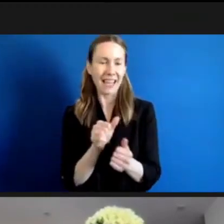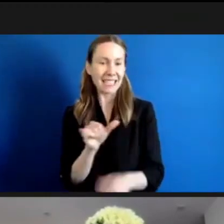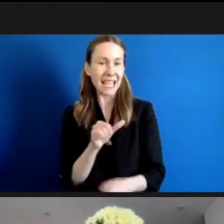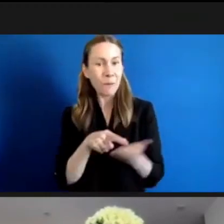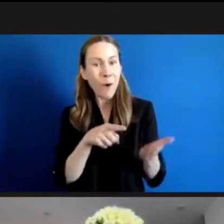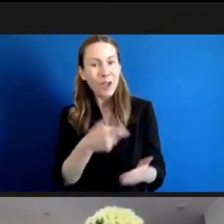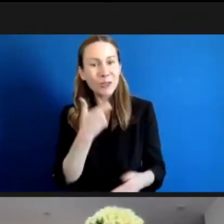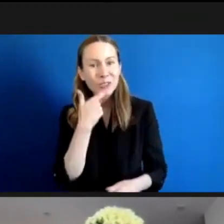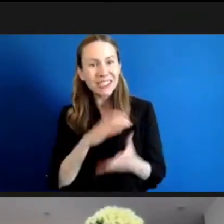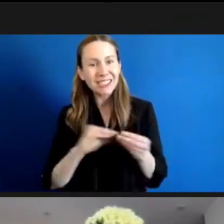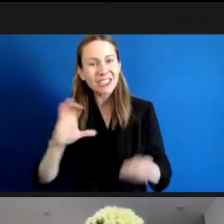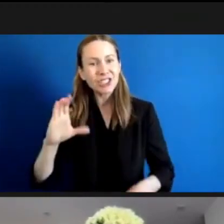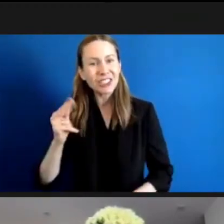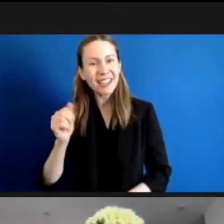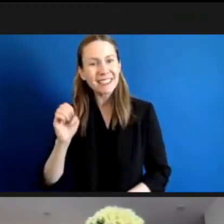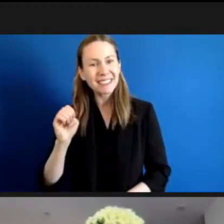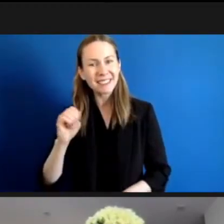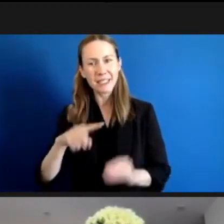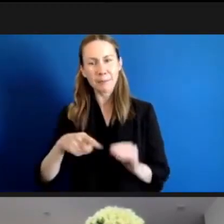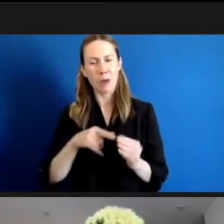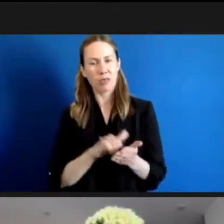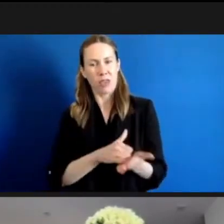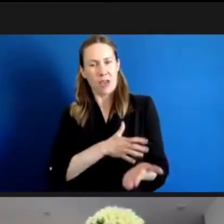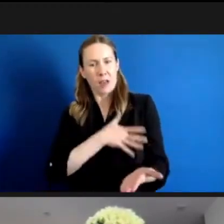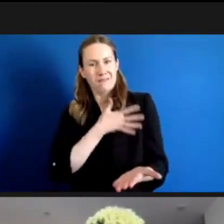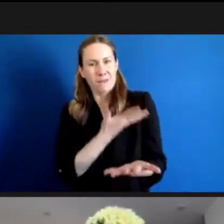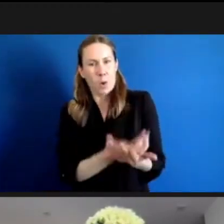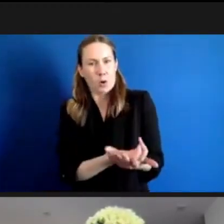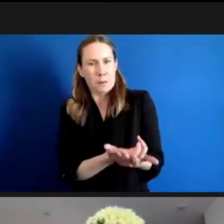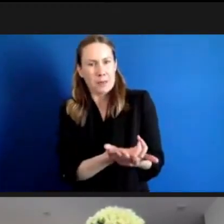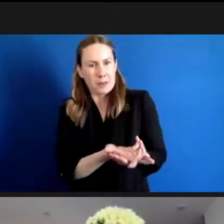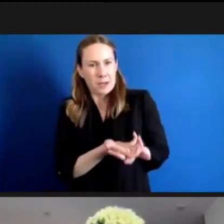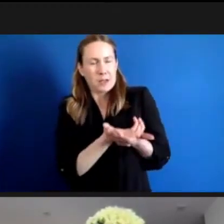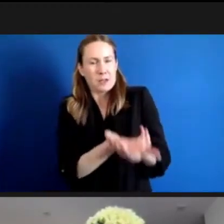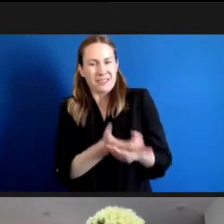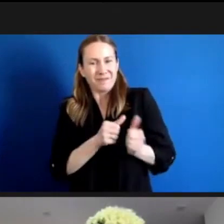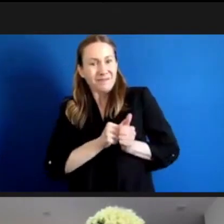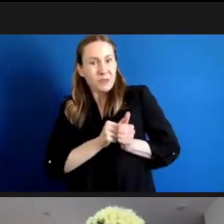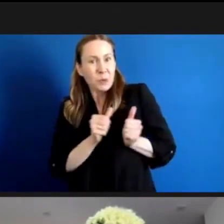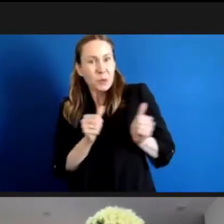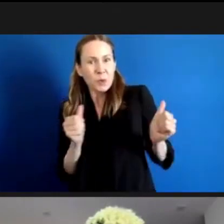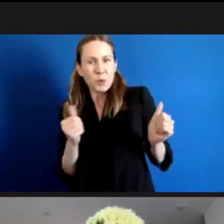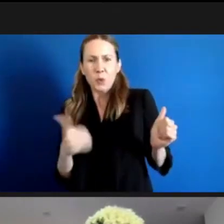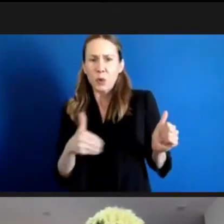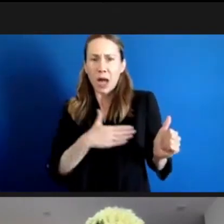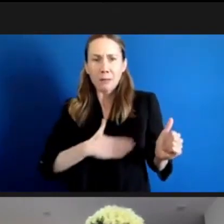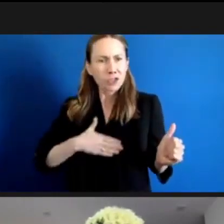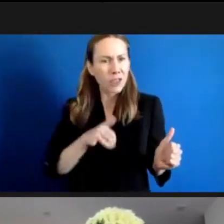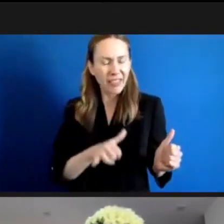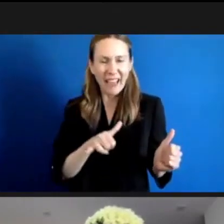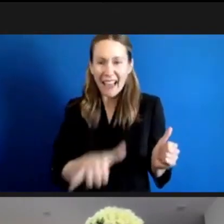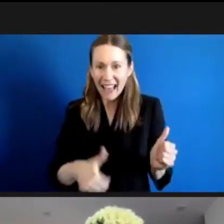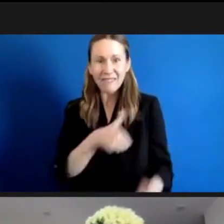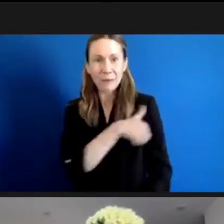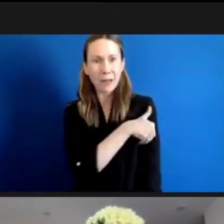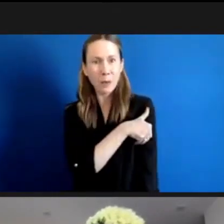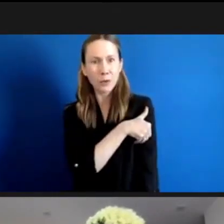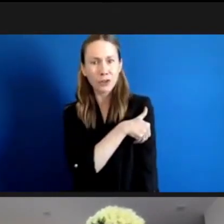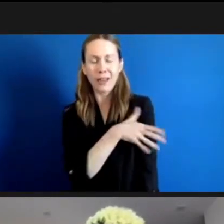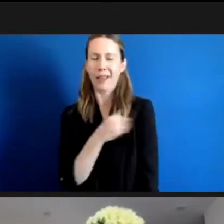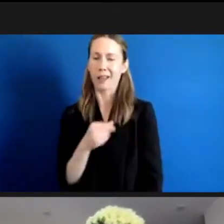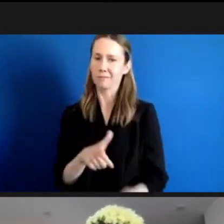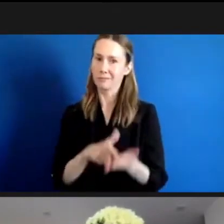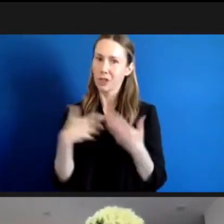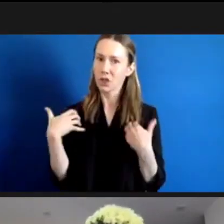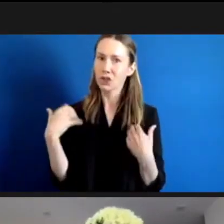saying about that vulnerability, I really appreciate that. There is so much power in that, and the courage as well that